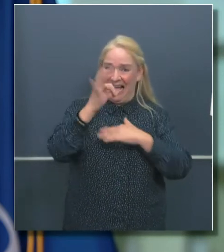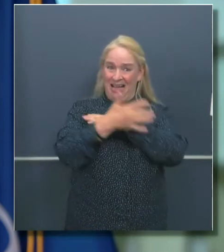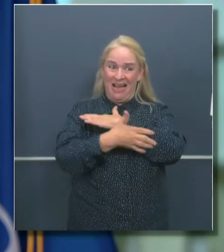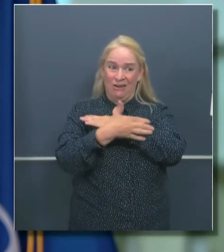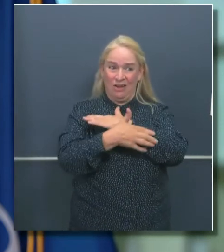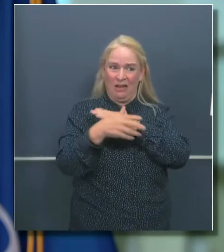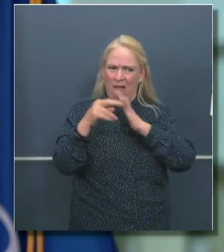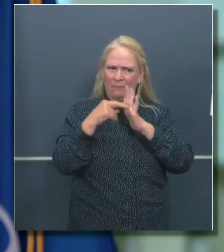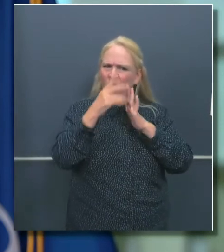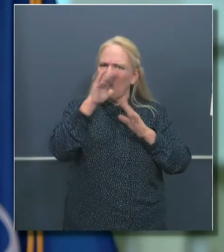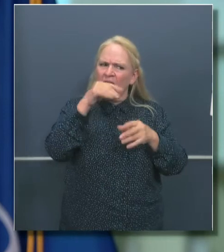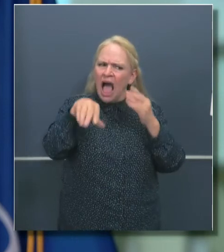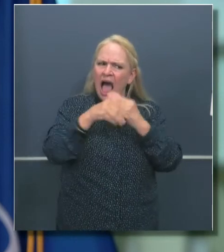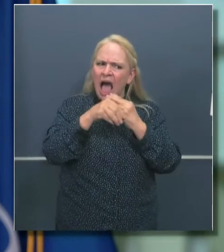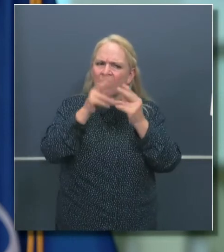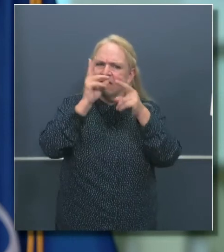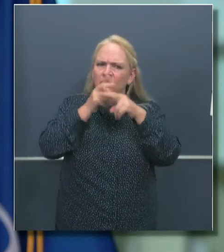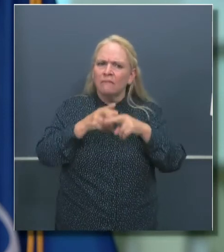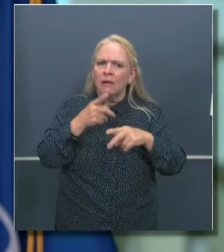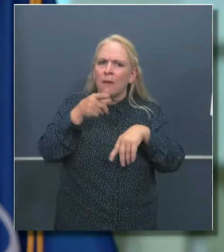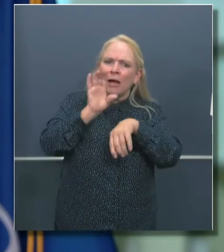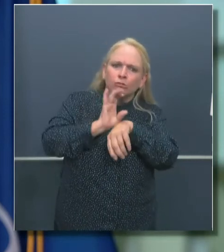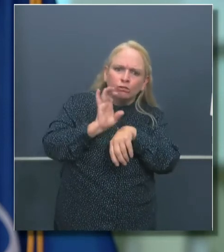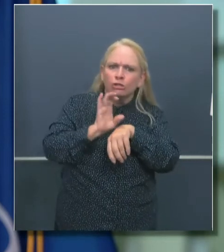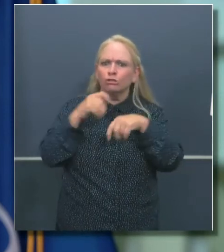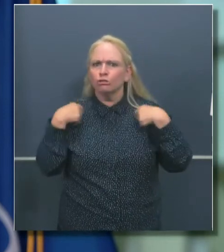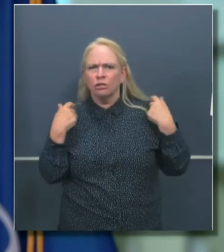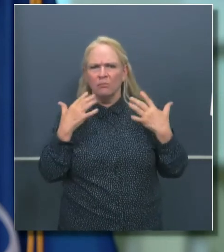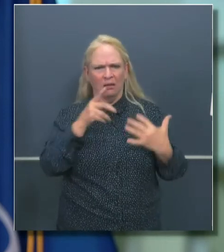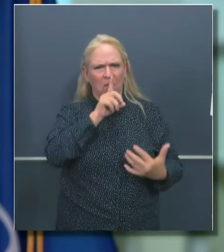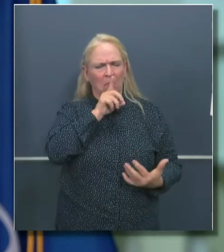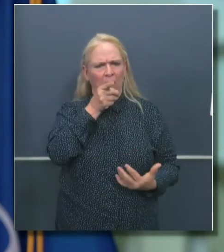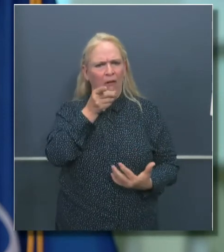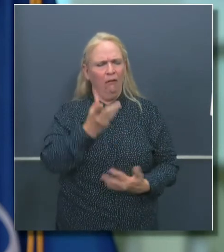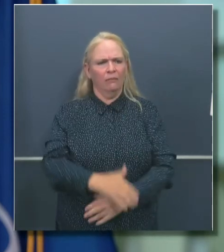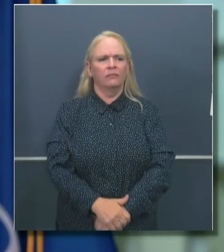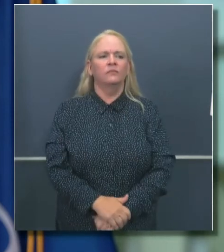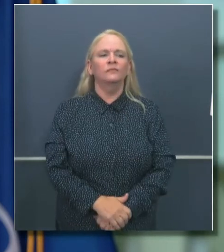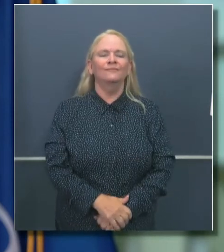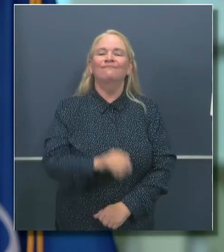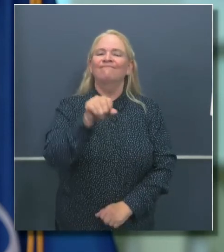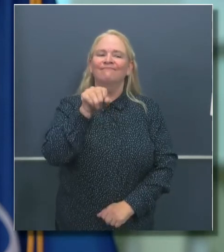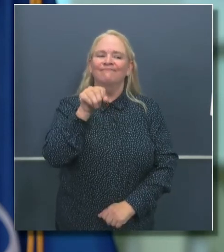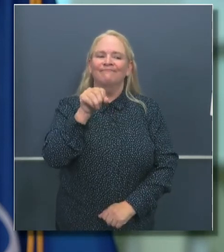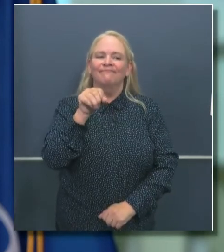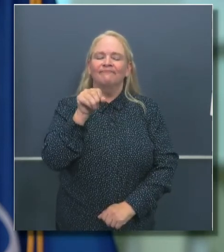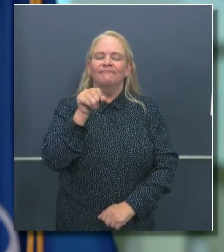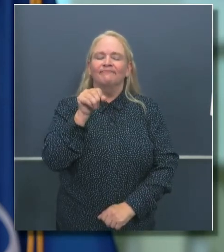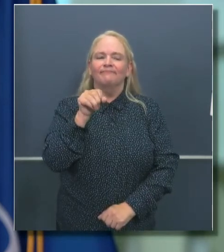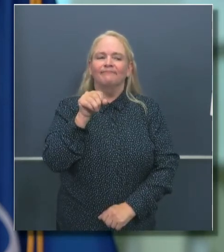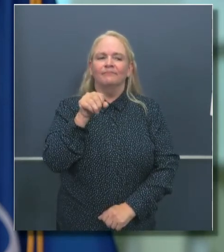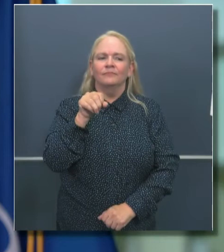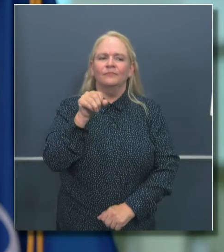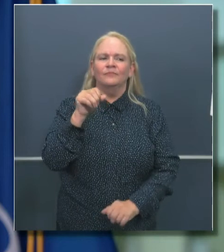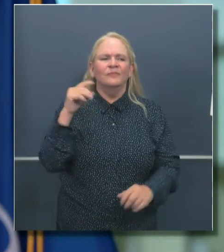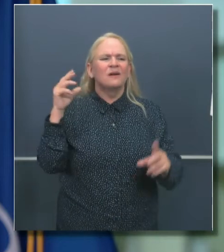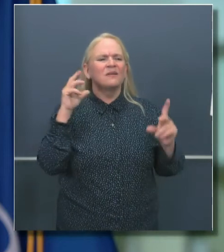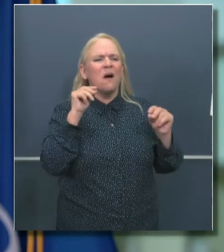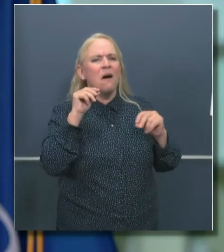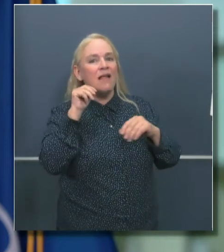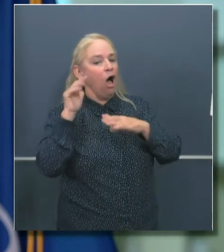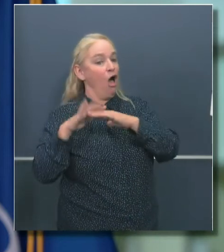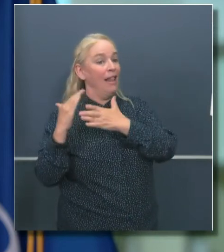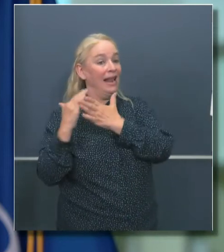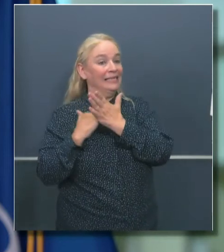as I've stated in multiple occasions yesterday when I had the one-on-one conversations with... Noticeably not on the list were